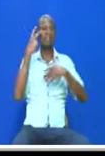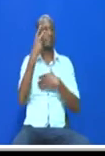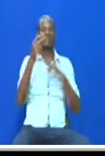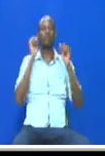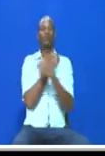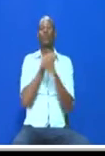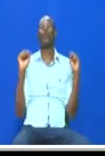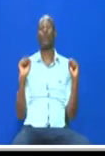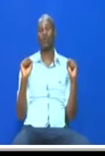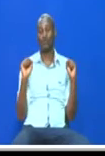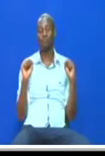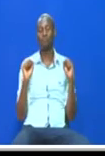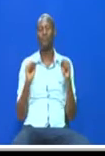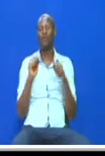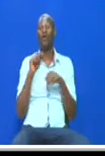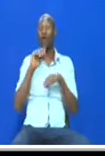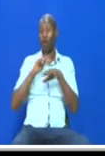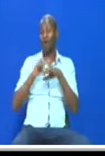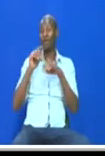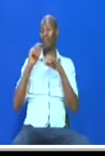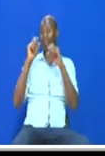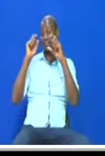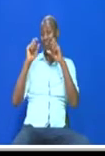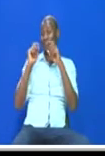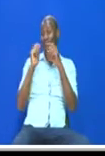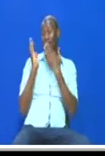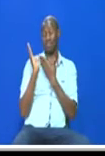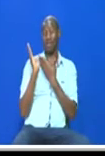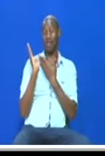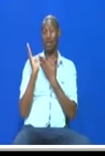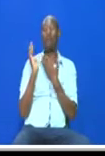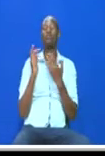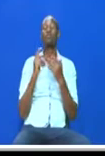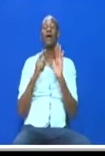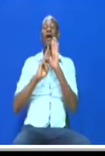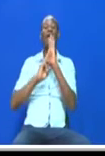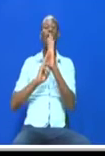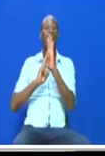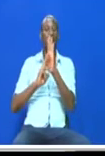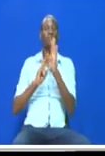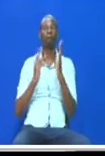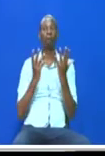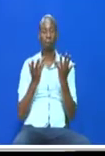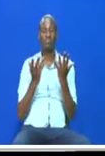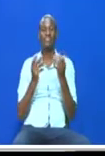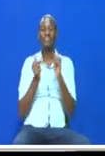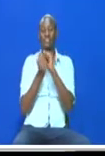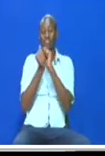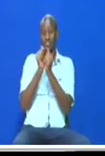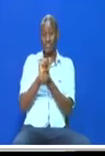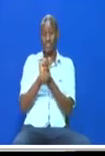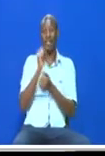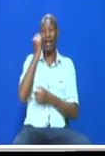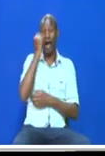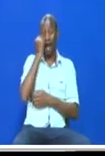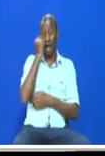eyes. On your screen, we have an illustration diagram representing the changes in the